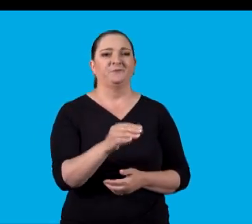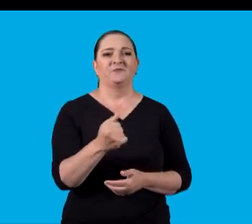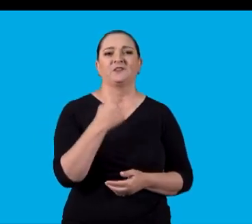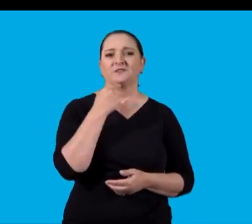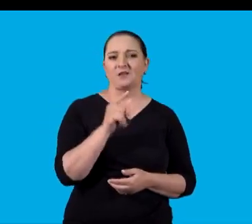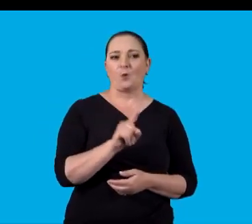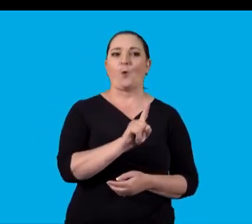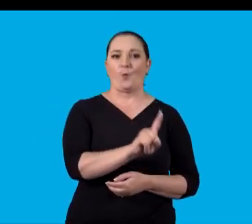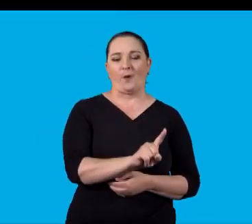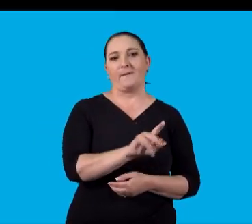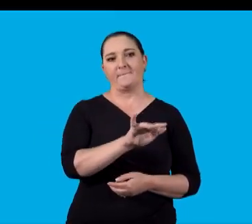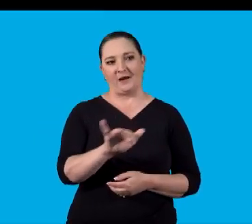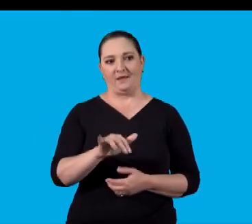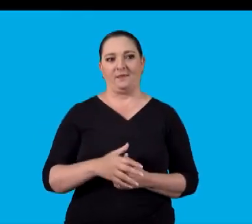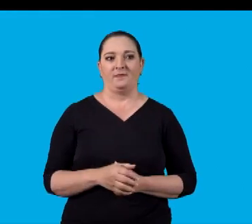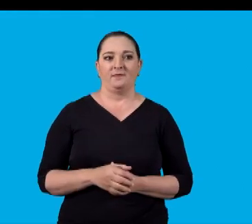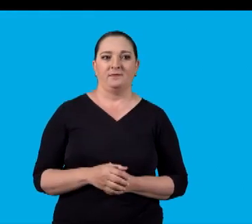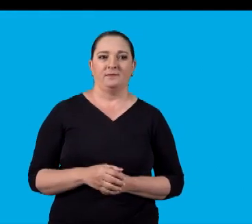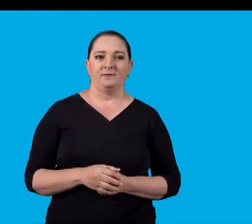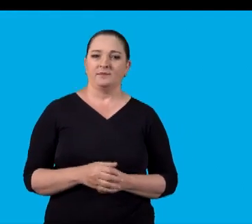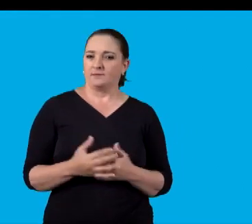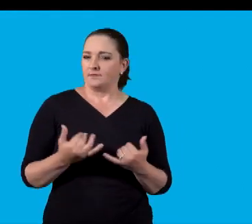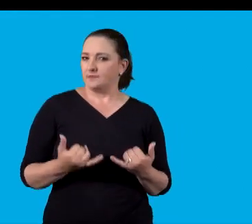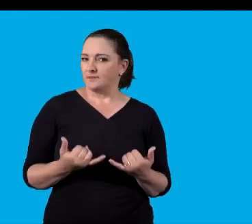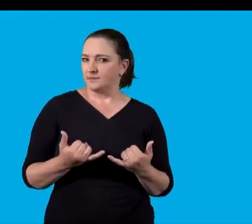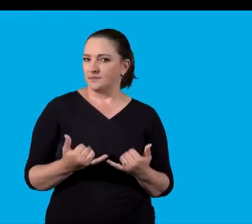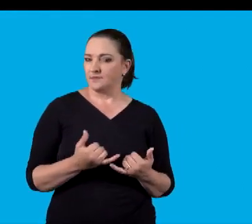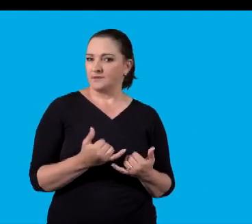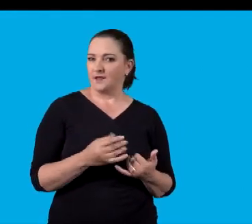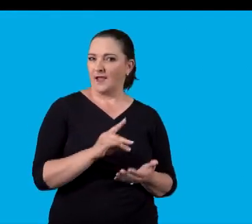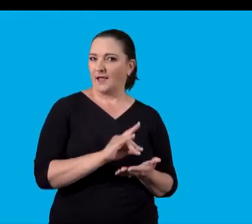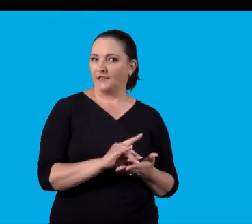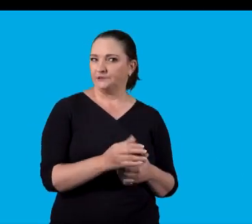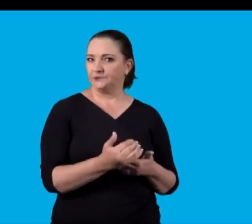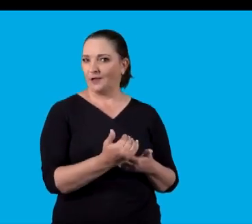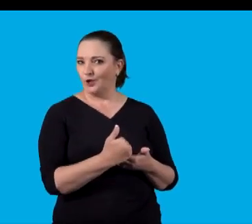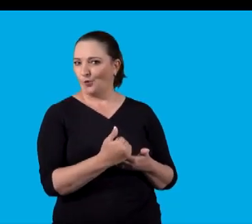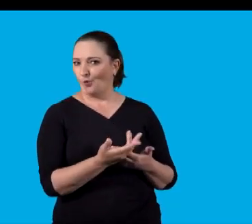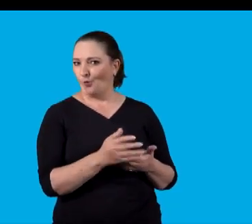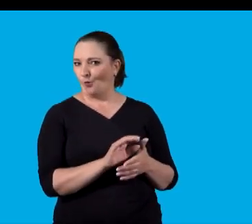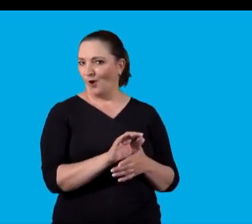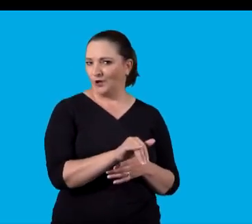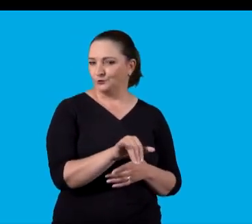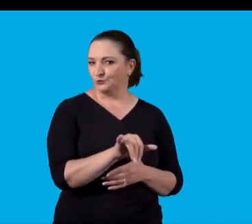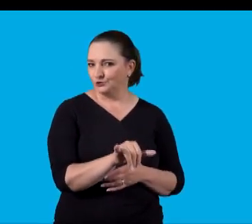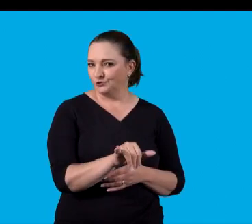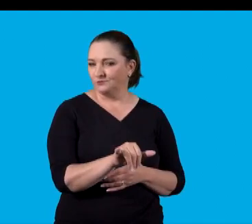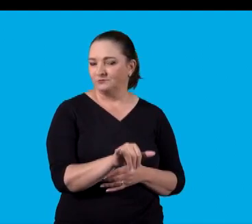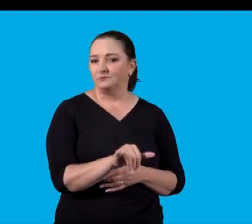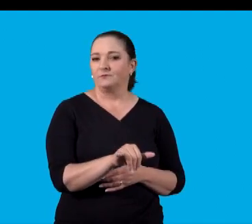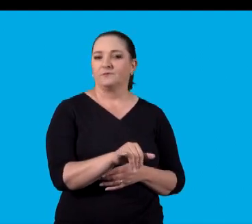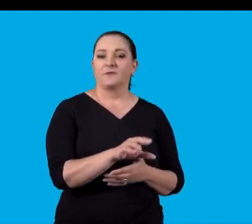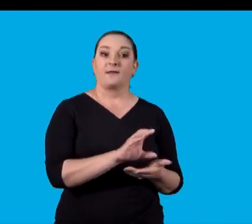and then we record it here as 1 million. The question is it cash inflow or